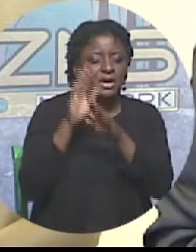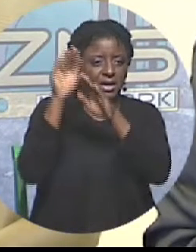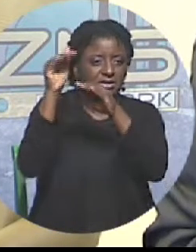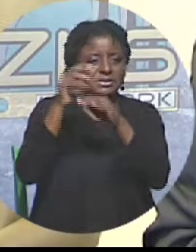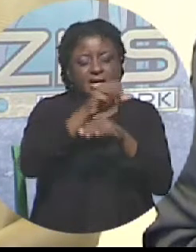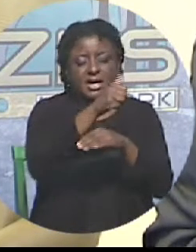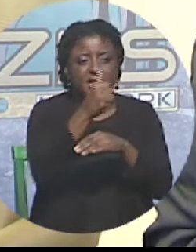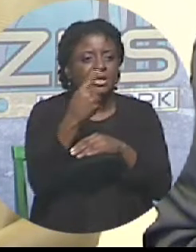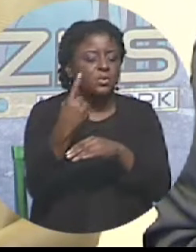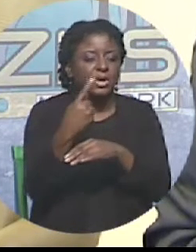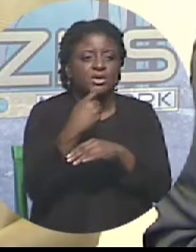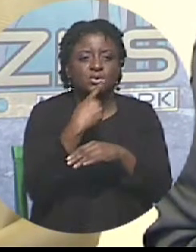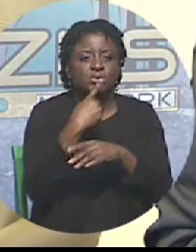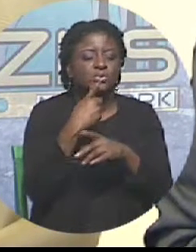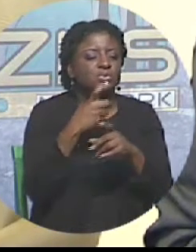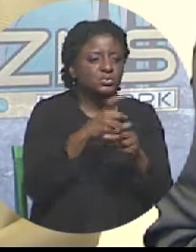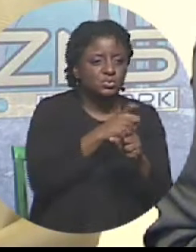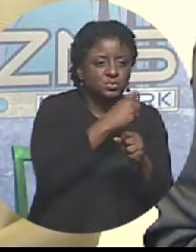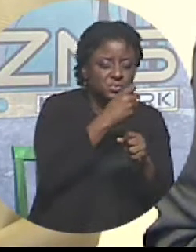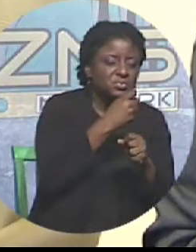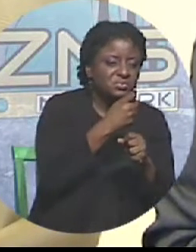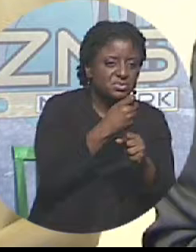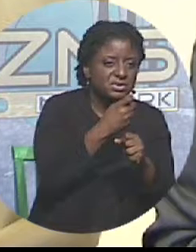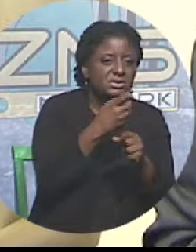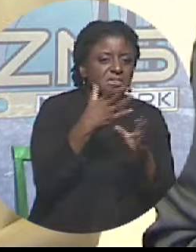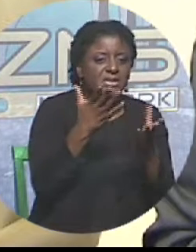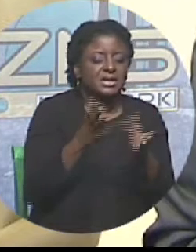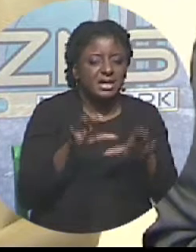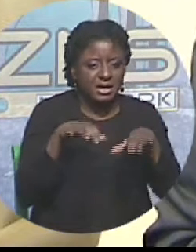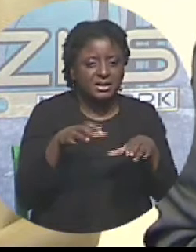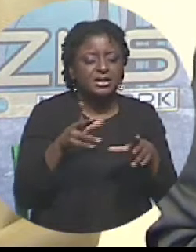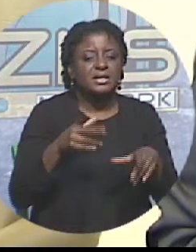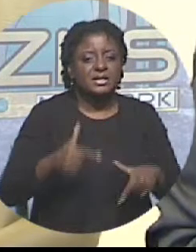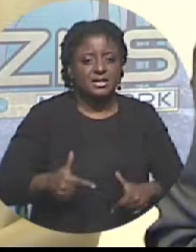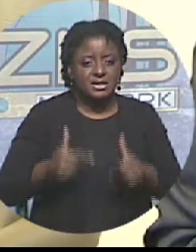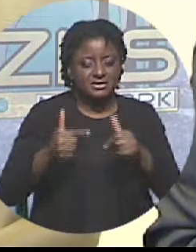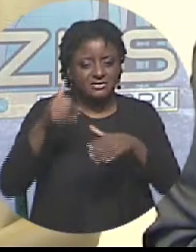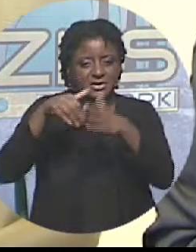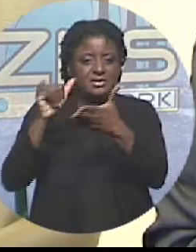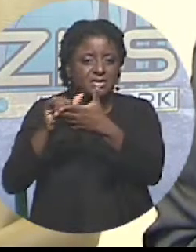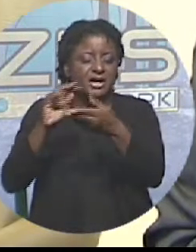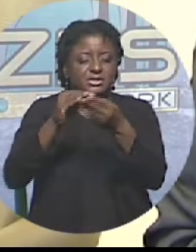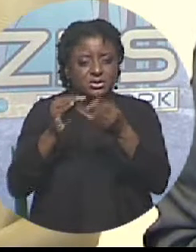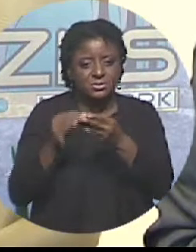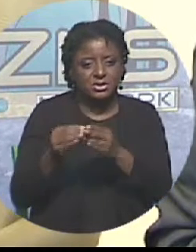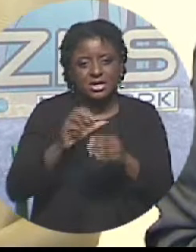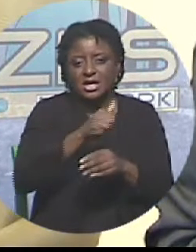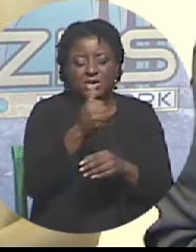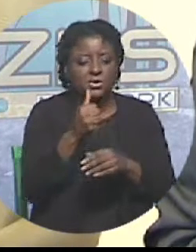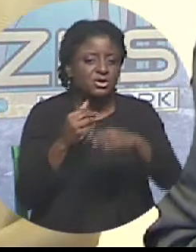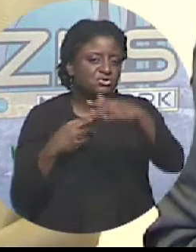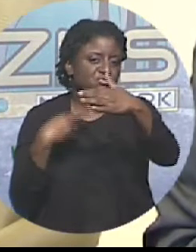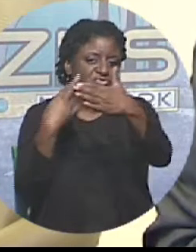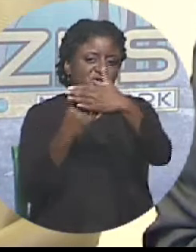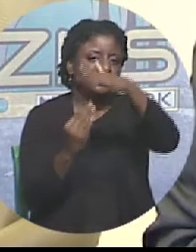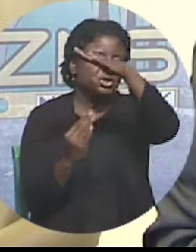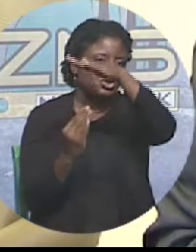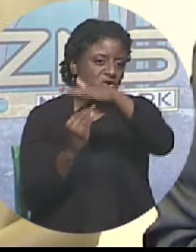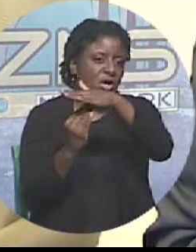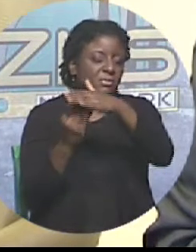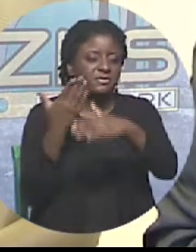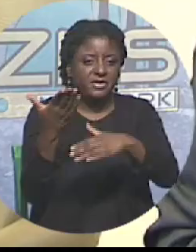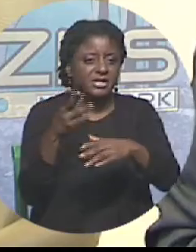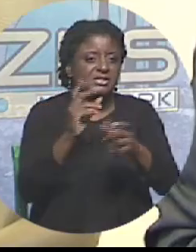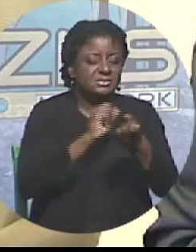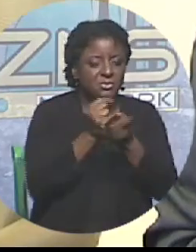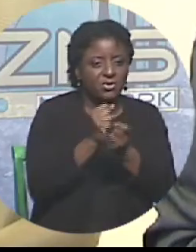community. And anyone reaching the tip top of their sport will have consideration